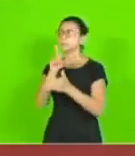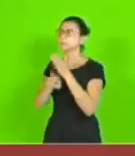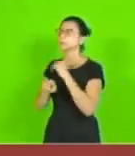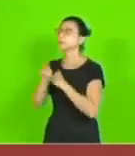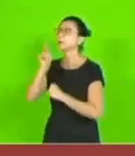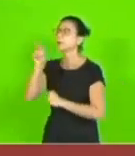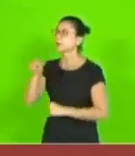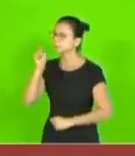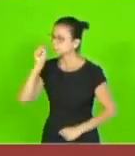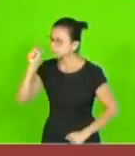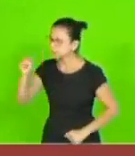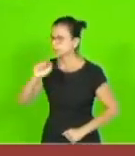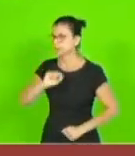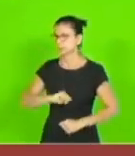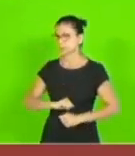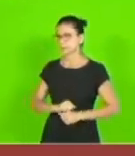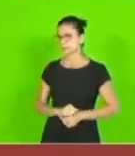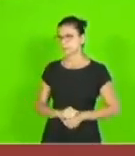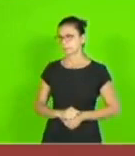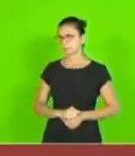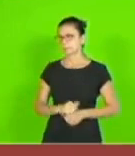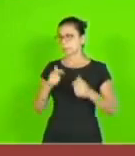but we have to pay attention to the revelation.